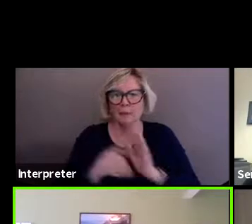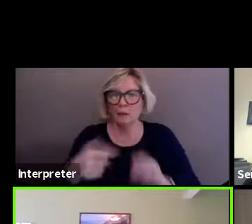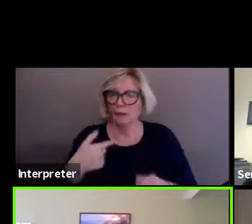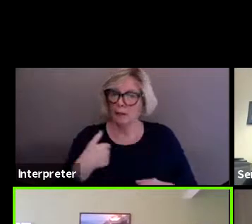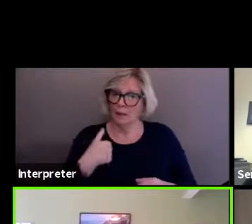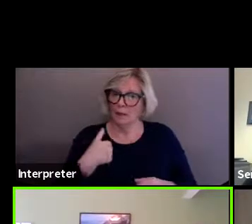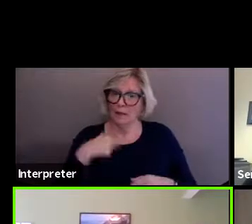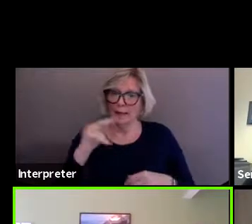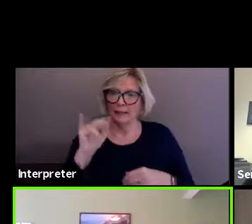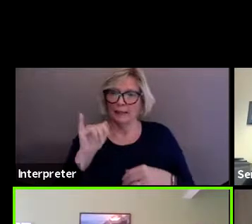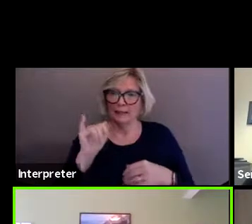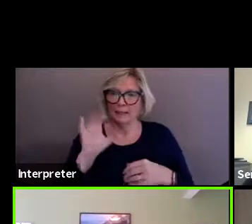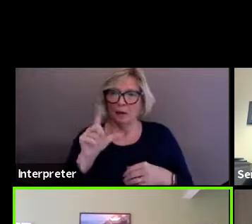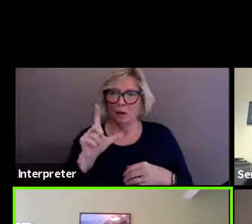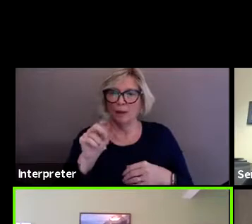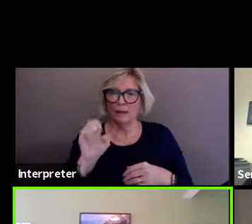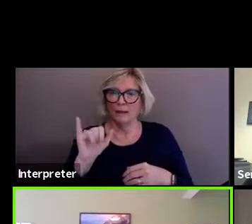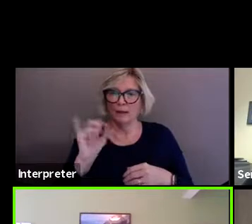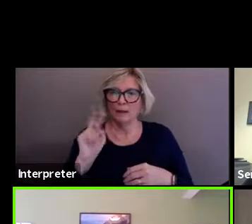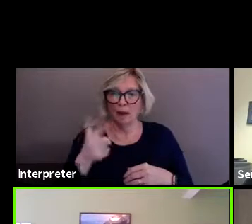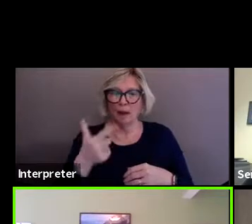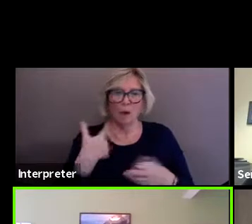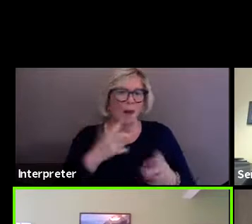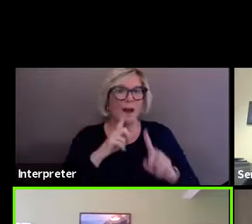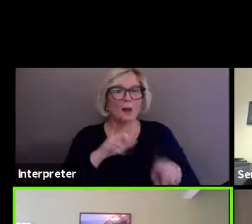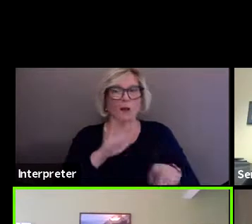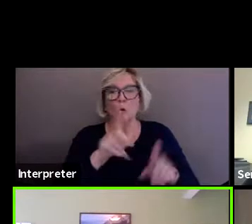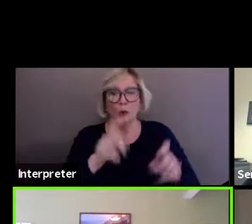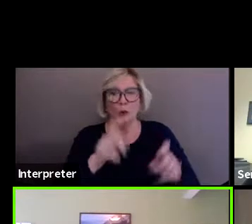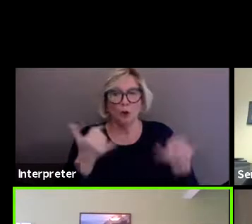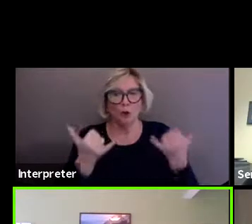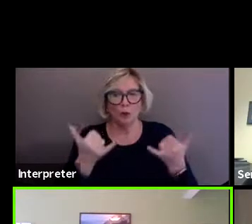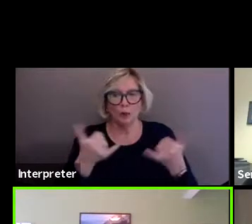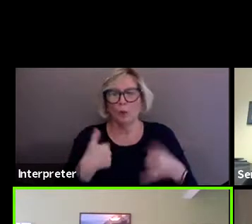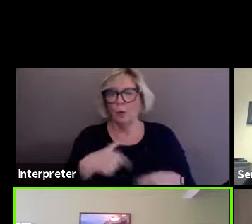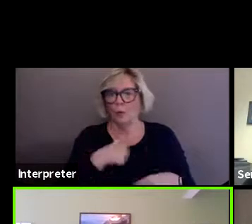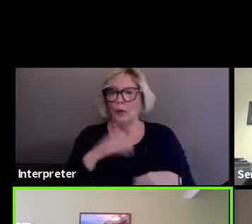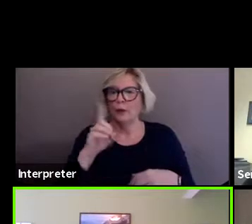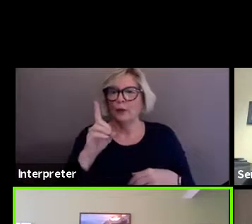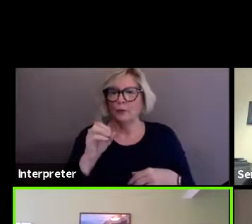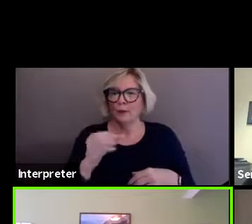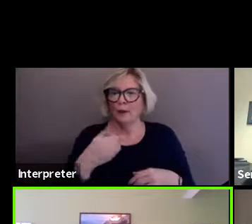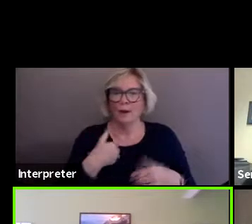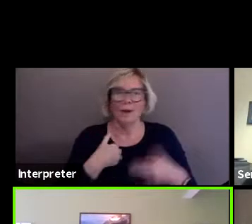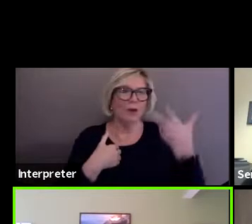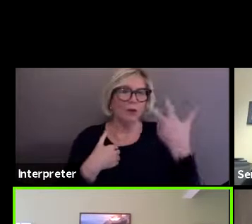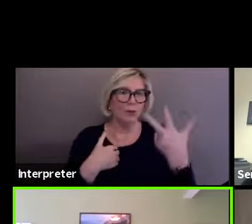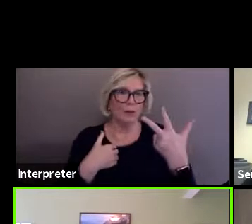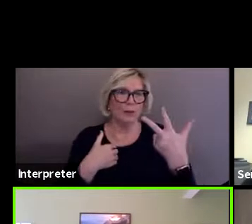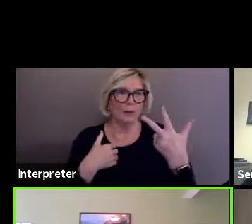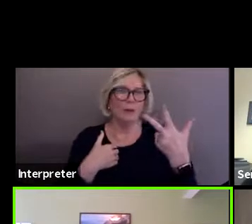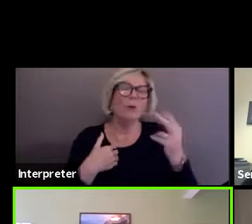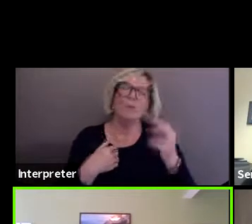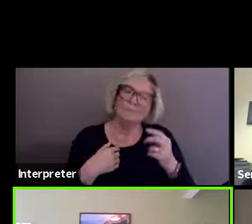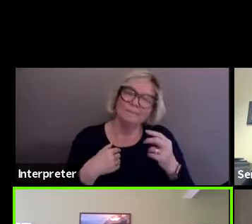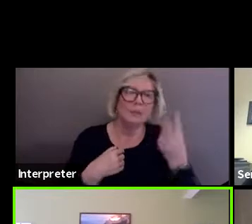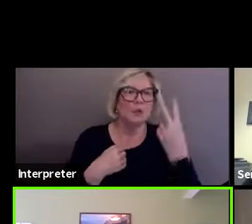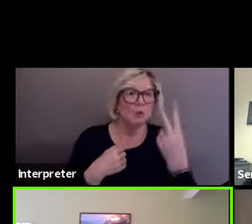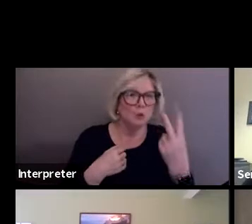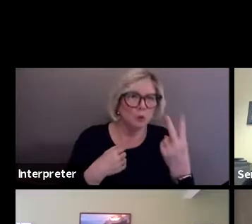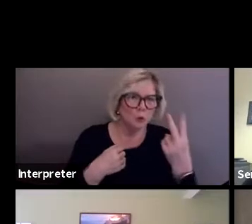To answer your question, we currently do have 2 vacancies